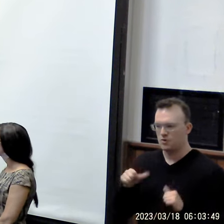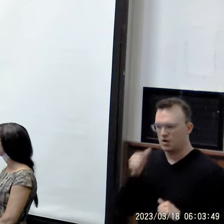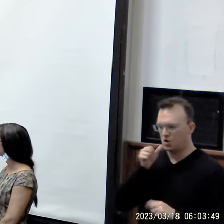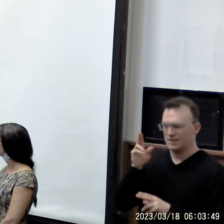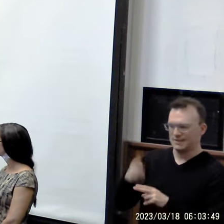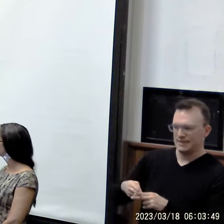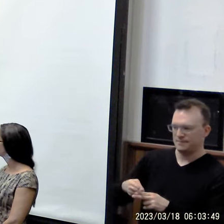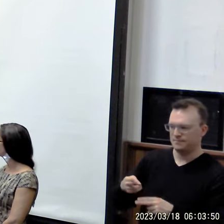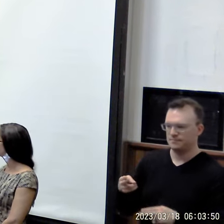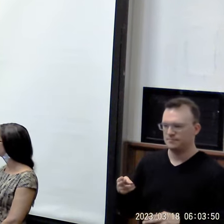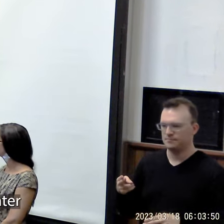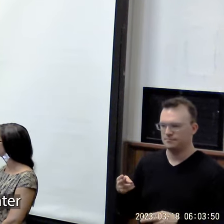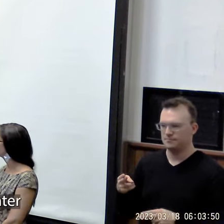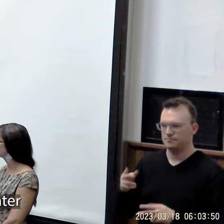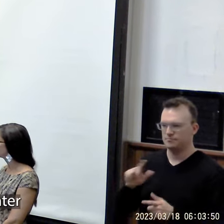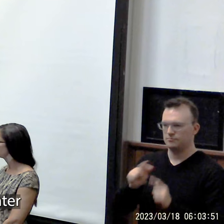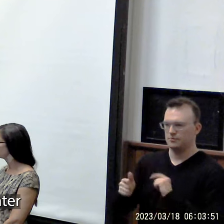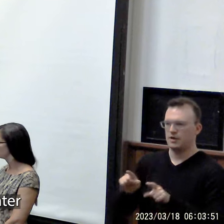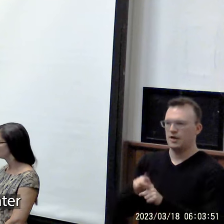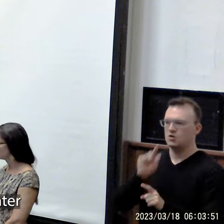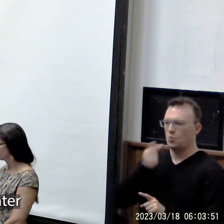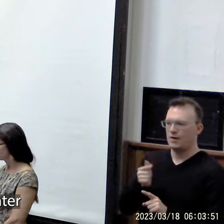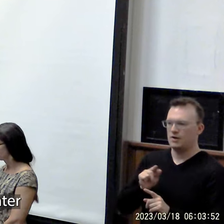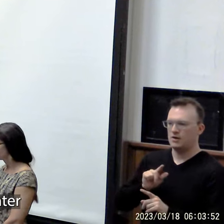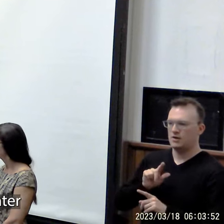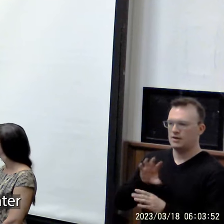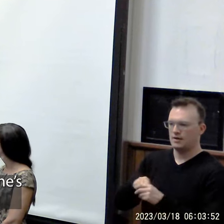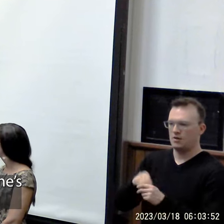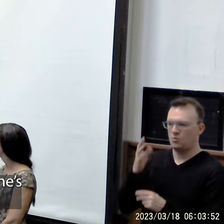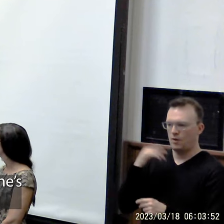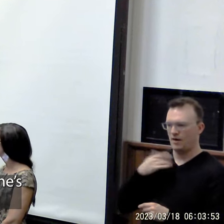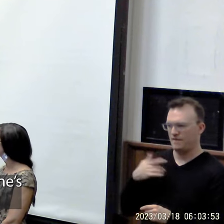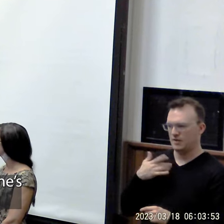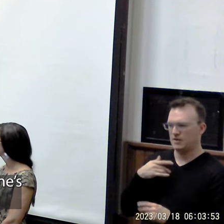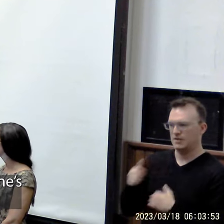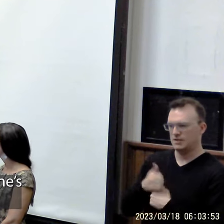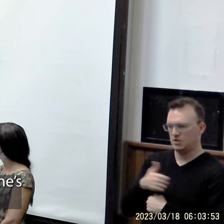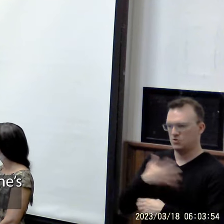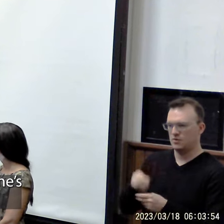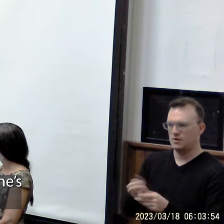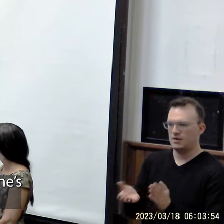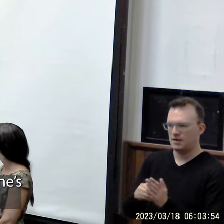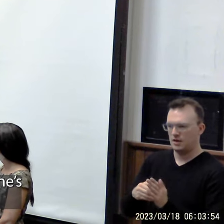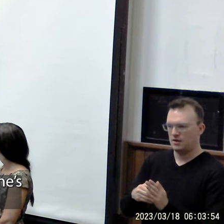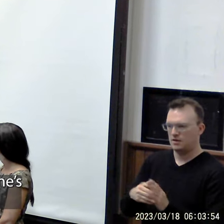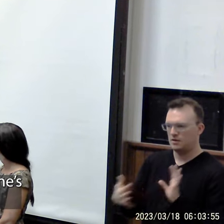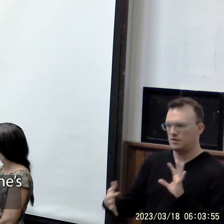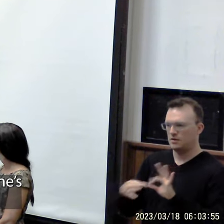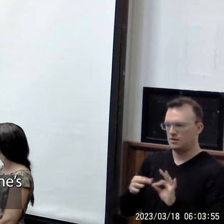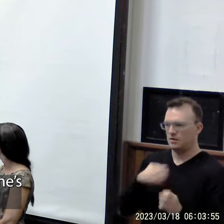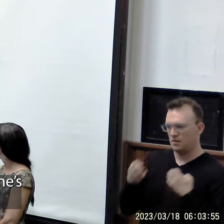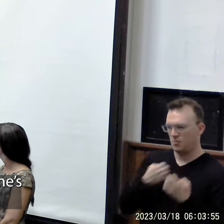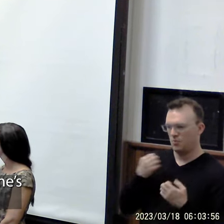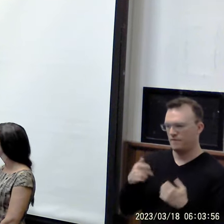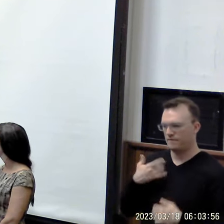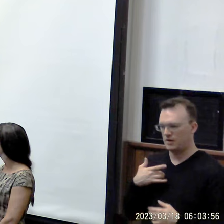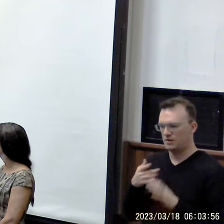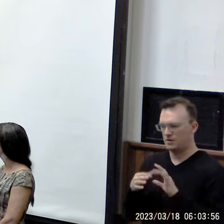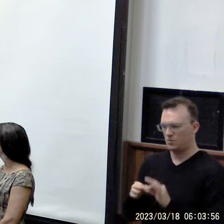name that encounter as a queer encounter, because then I think the danger is to attach one's emotions or